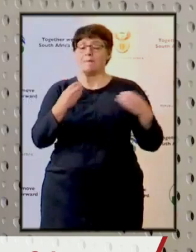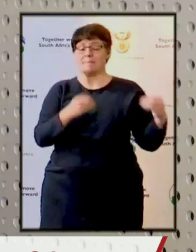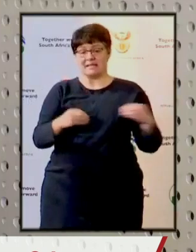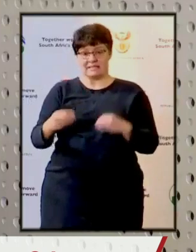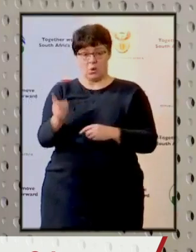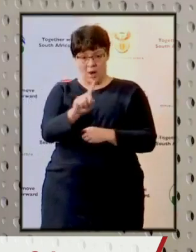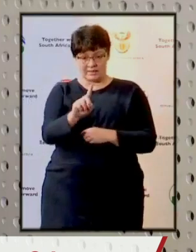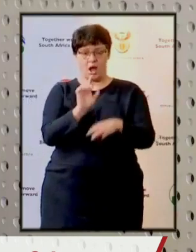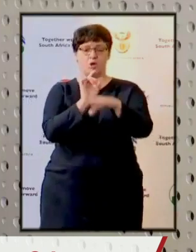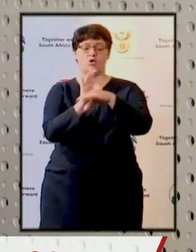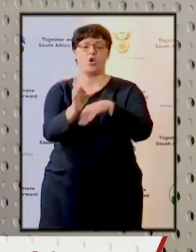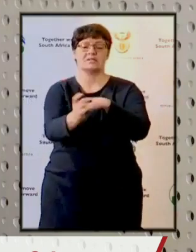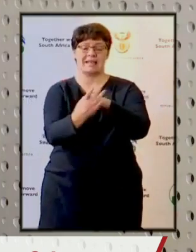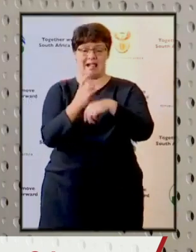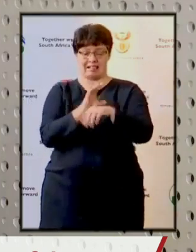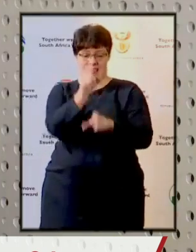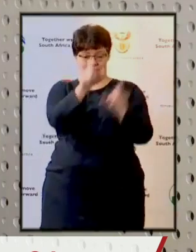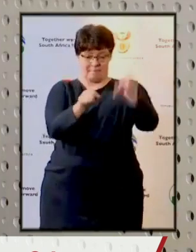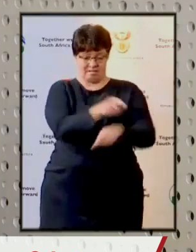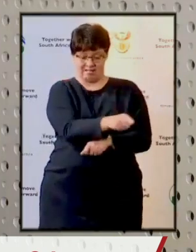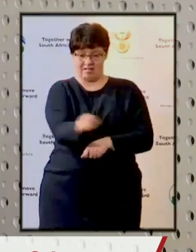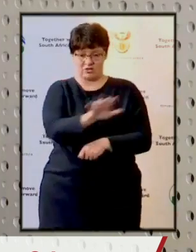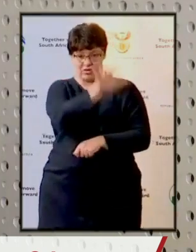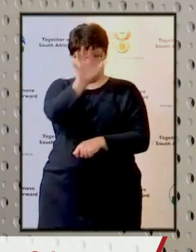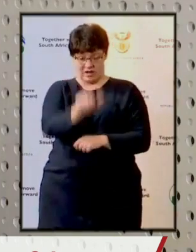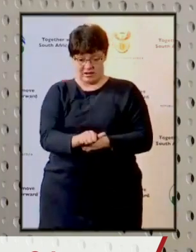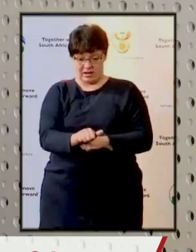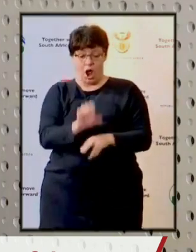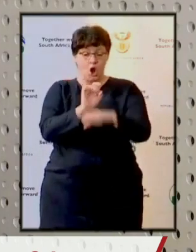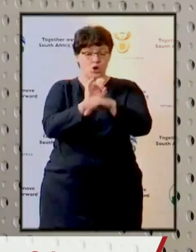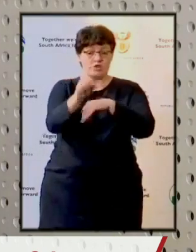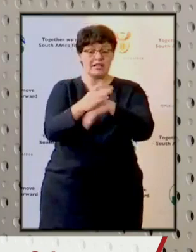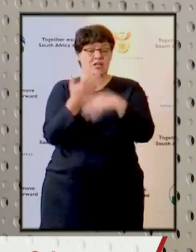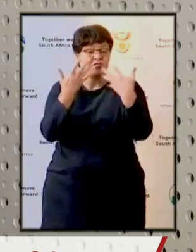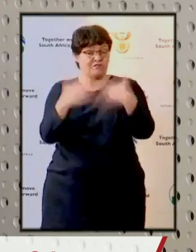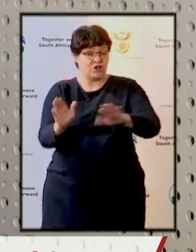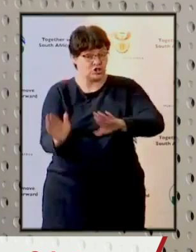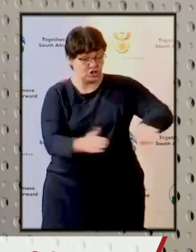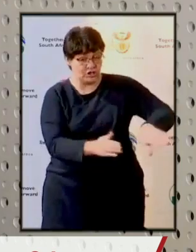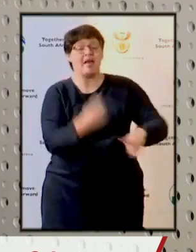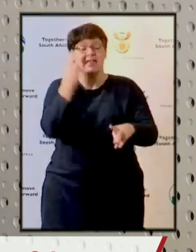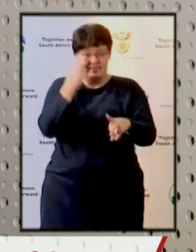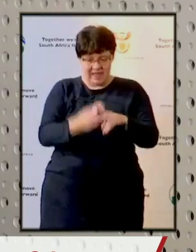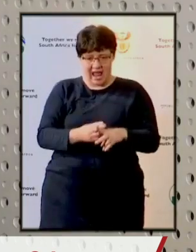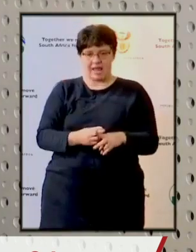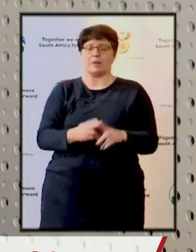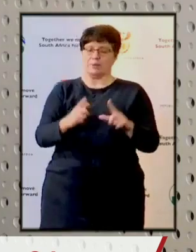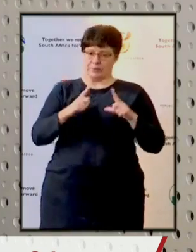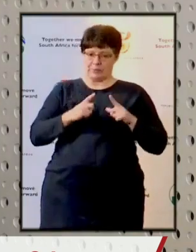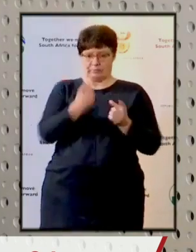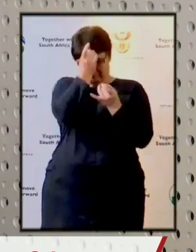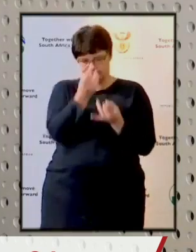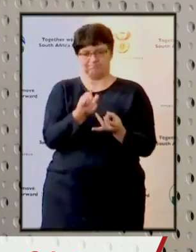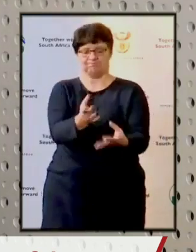of consulting with our people, that based on that consultation, we finalize the measures that we have in